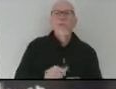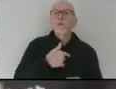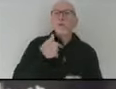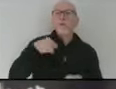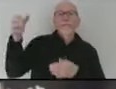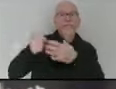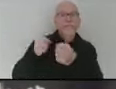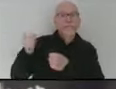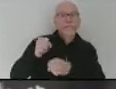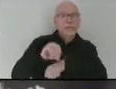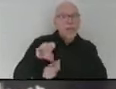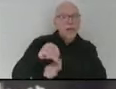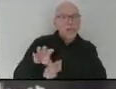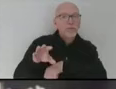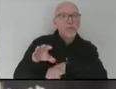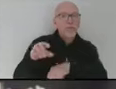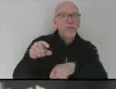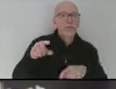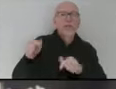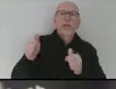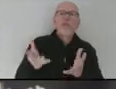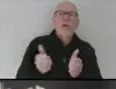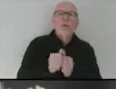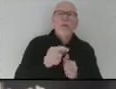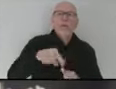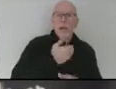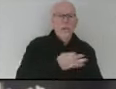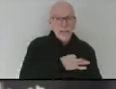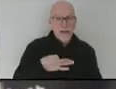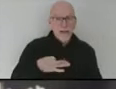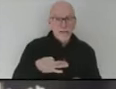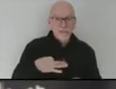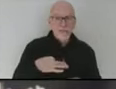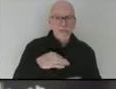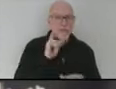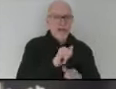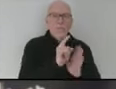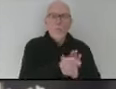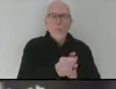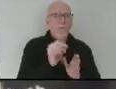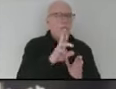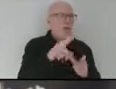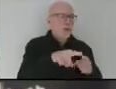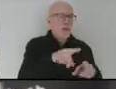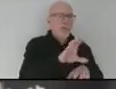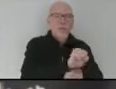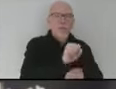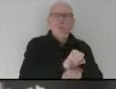crisis counselors to the facility so that they can talk with our staff in the moment and on the units where they do their